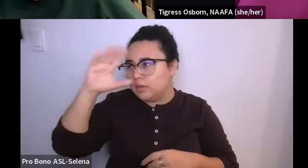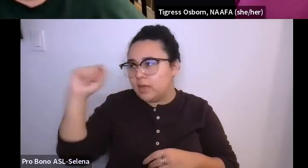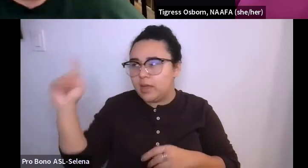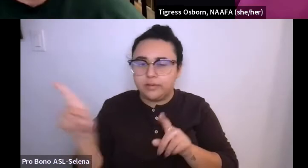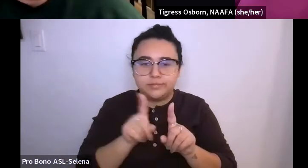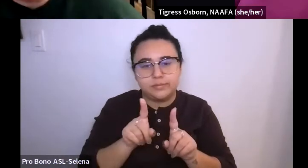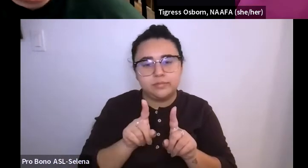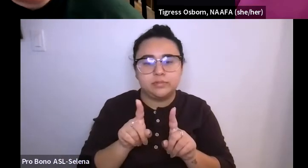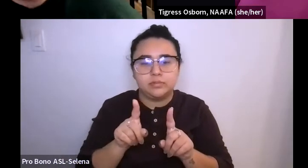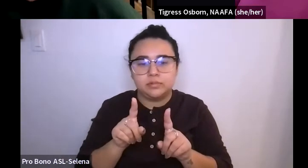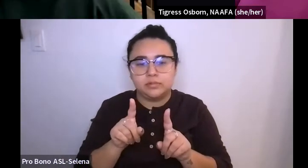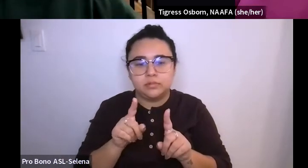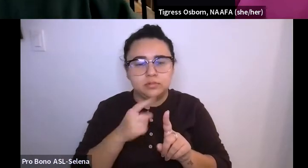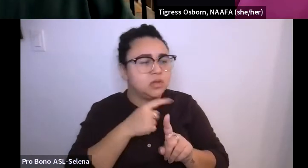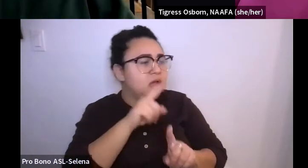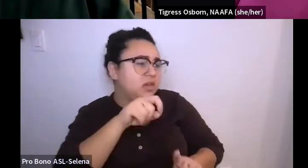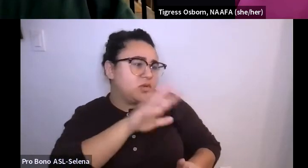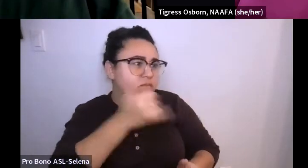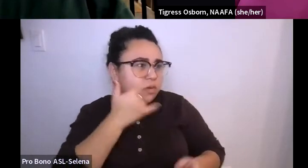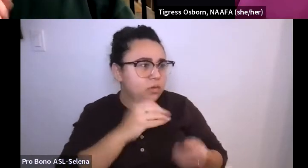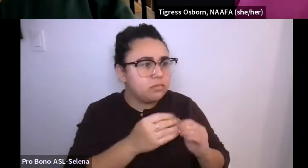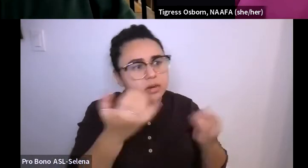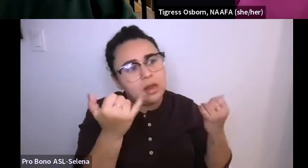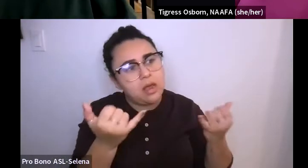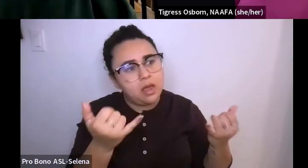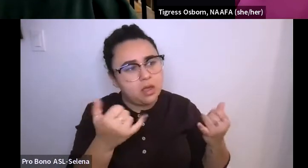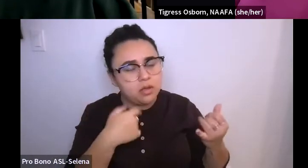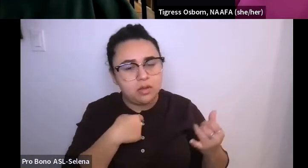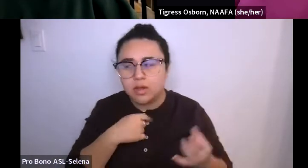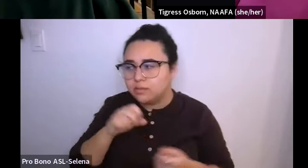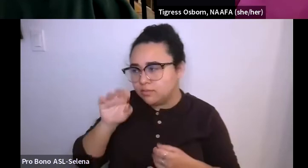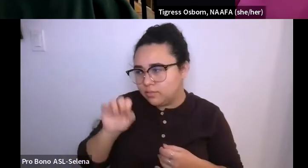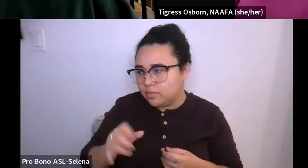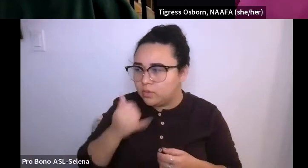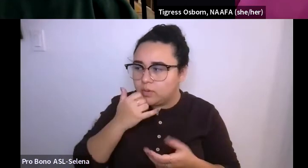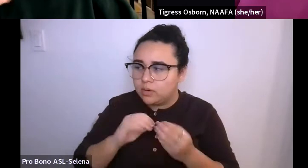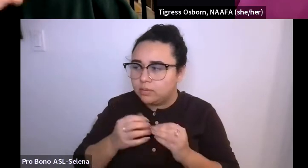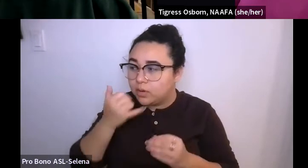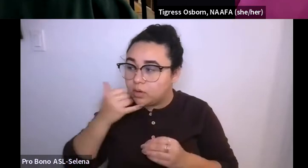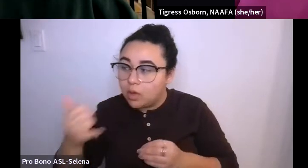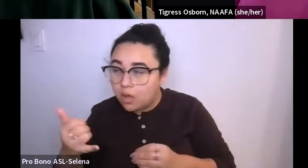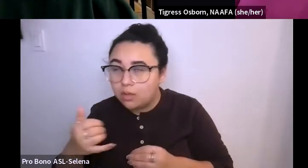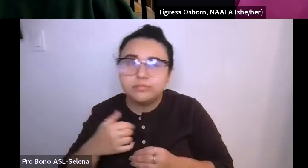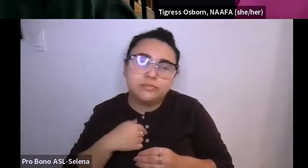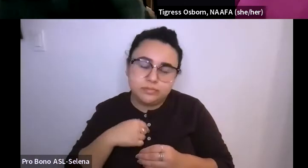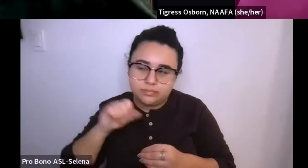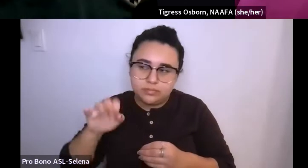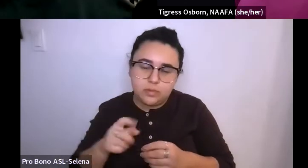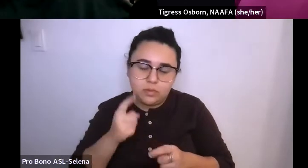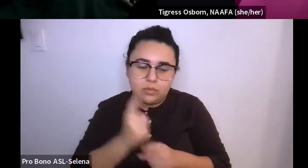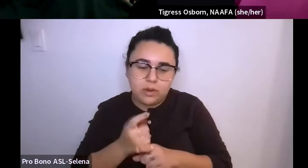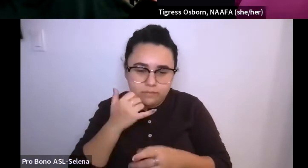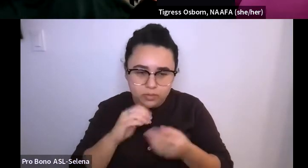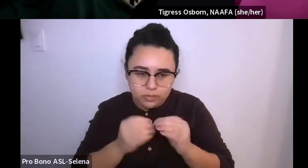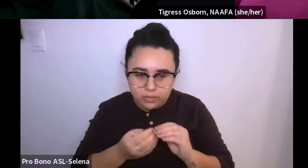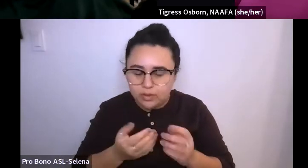like, I need to have your phone number. And I would try to give him the wrong number, but then he tried calling it. So I had to give him the right number, because I didn't know